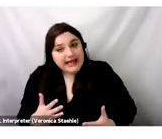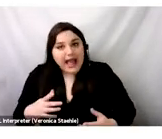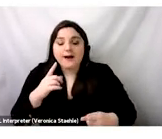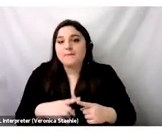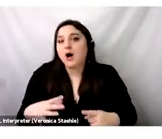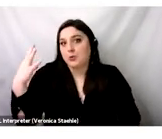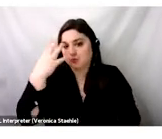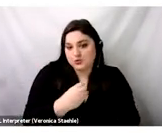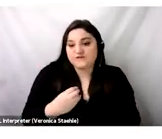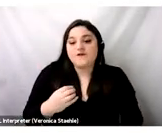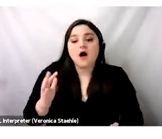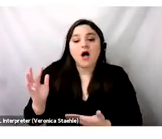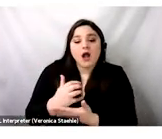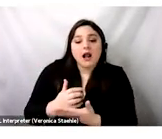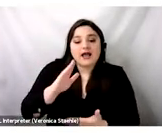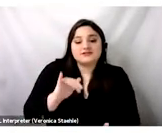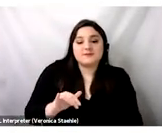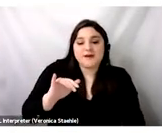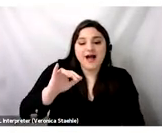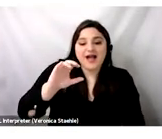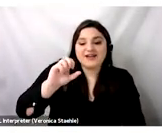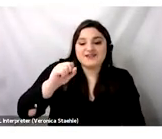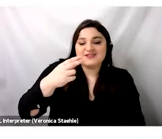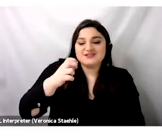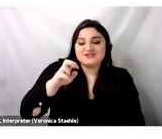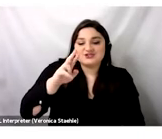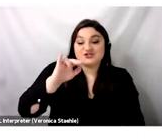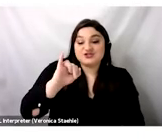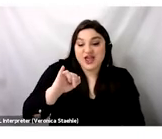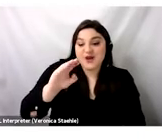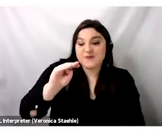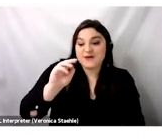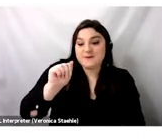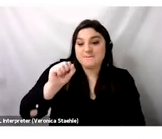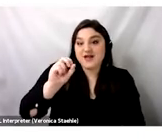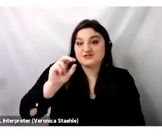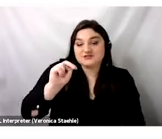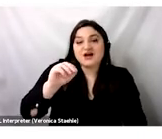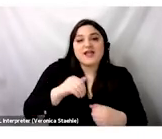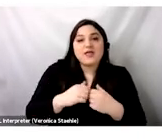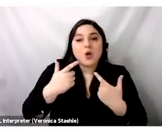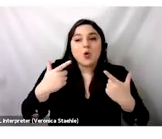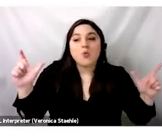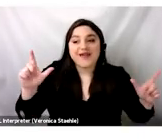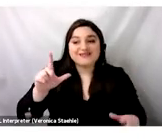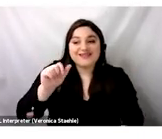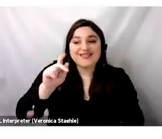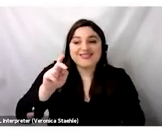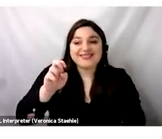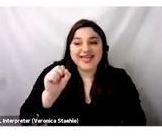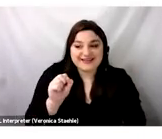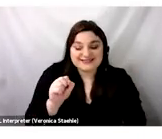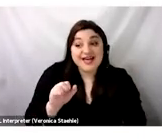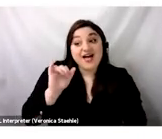by Sherry Mason in 2019 in the Great Lakes. And I think the Great Lakes was one of the first locations where researchers found tons